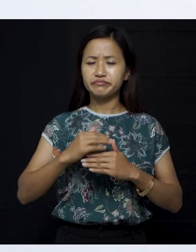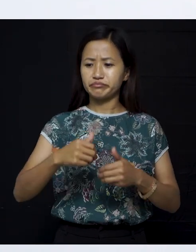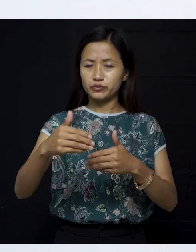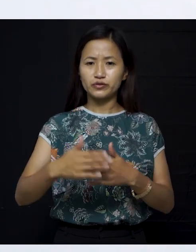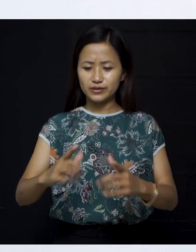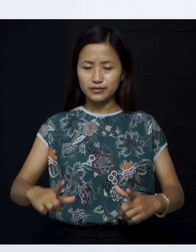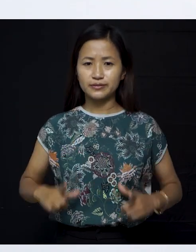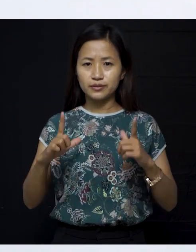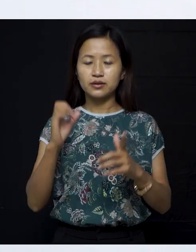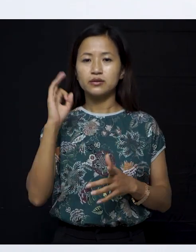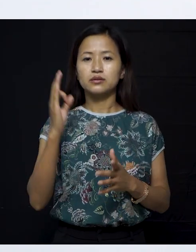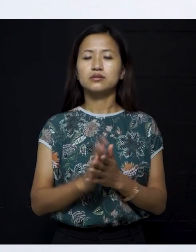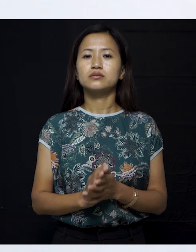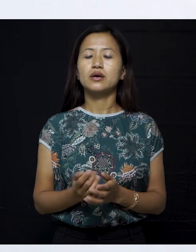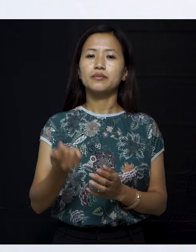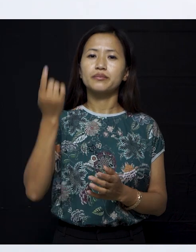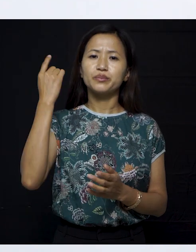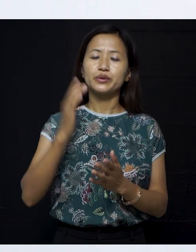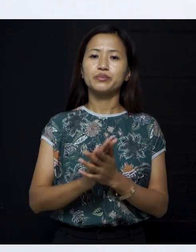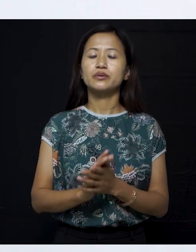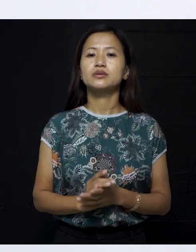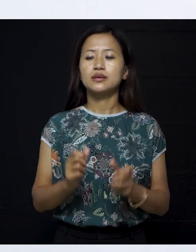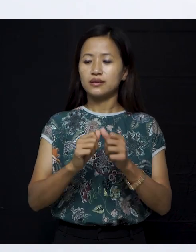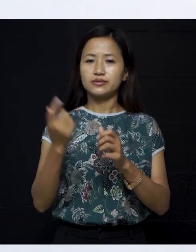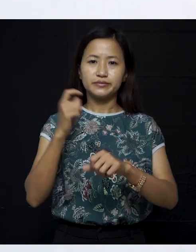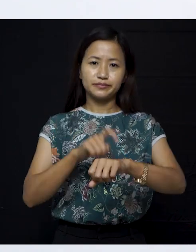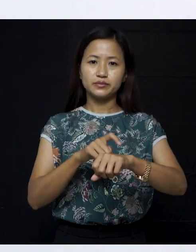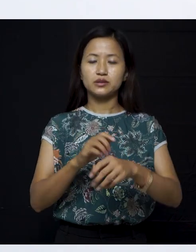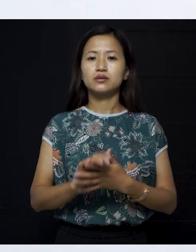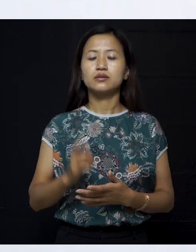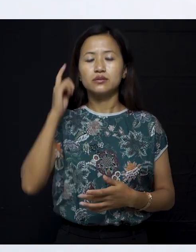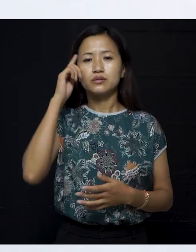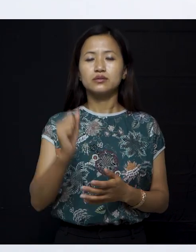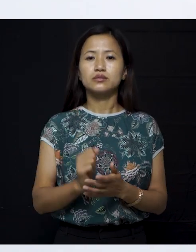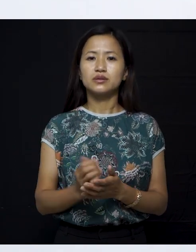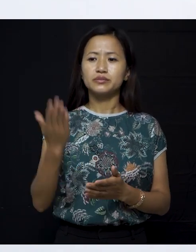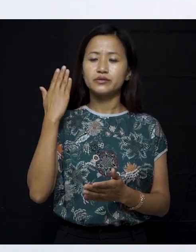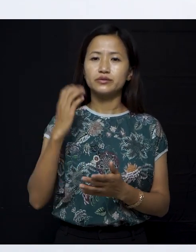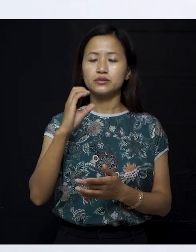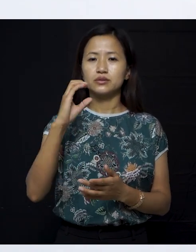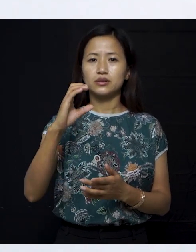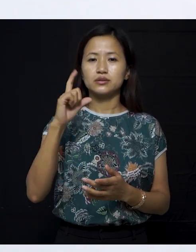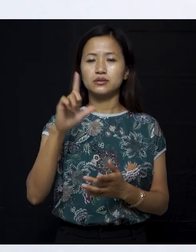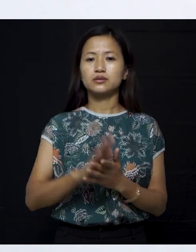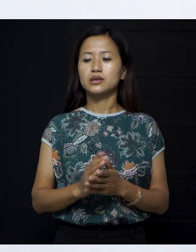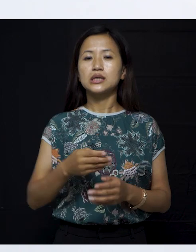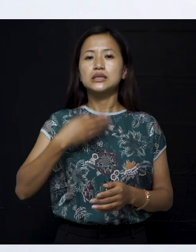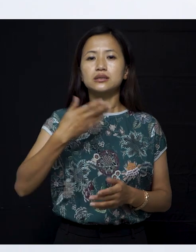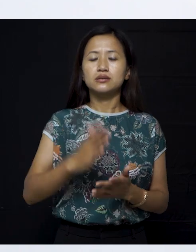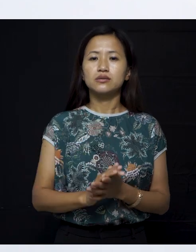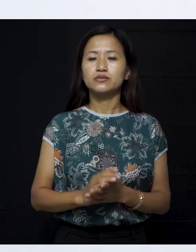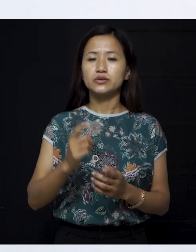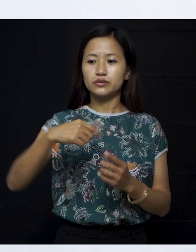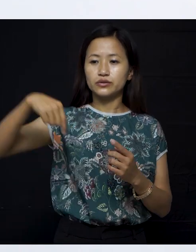lifestyles comparing to the medieval and ancient times. Now, if you remember in the previous classes, I have explained to you about